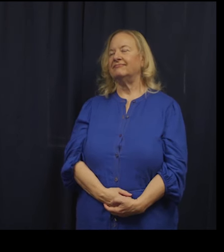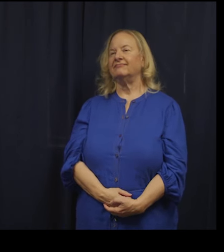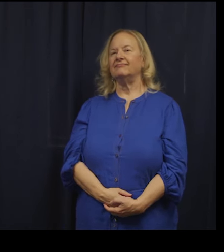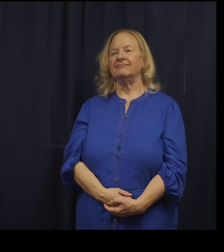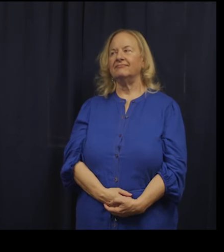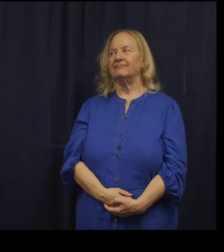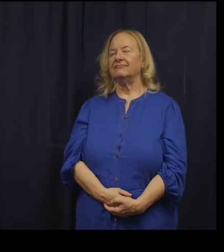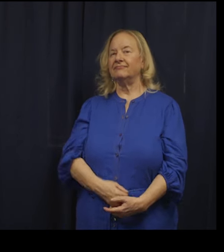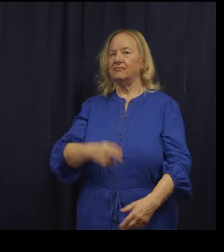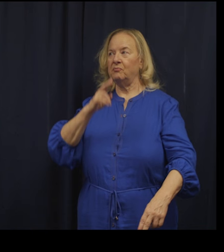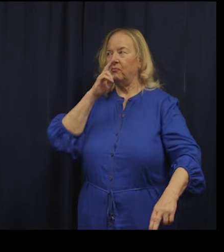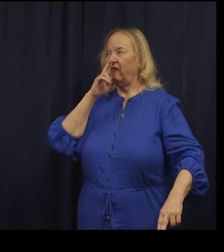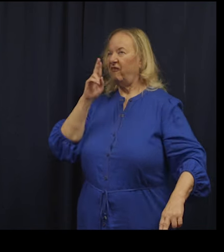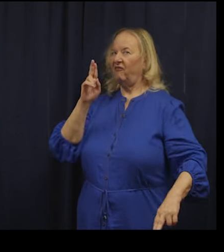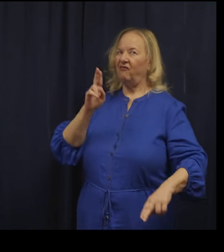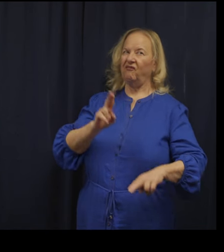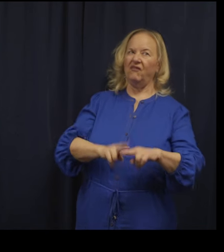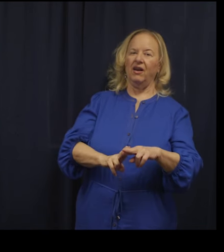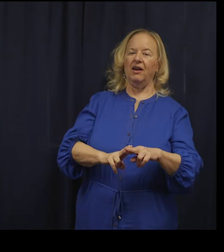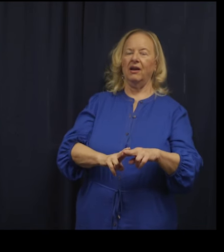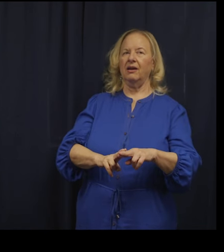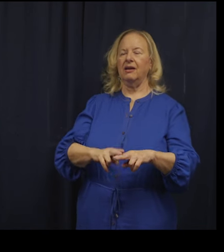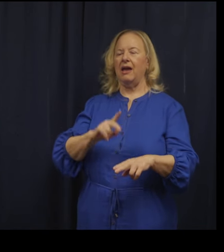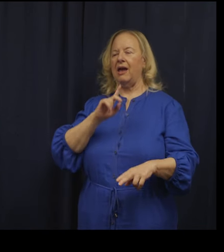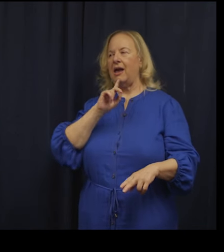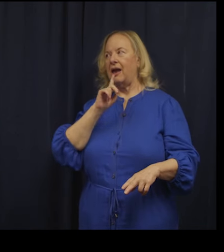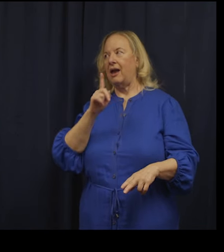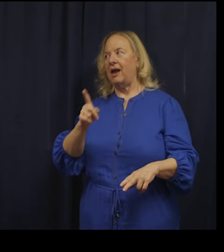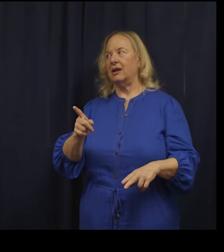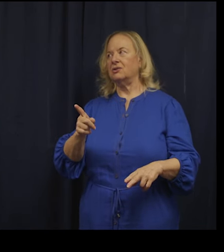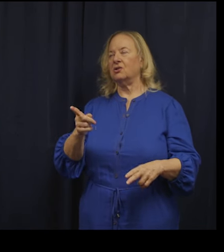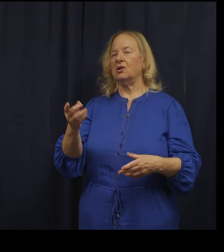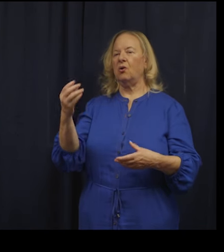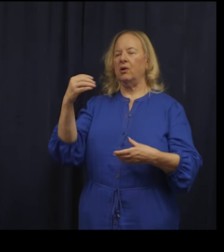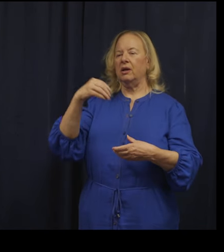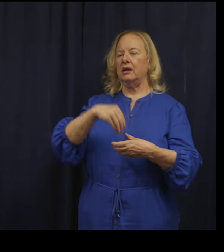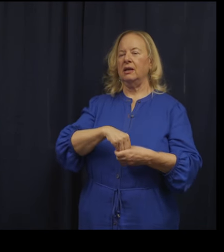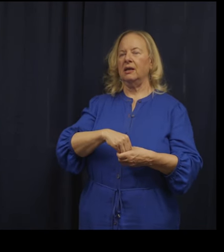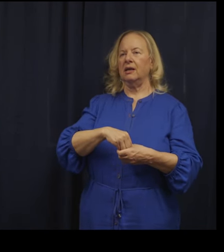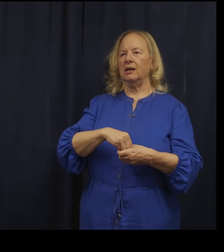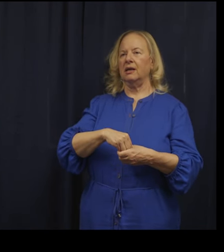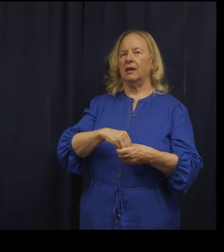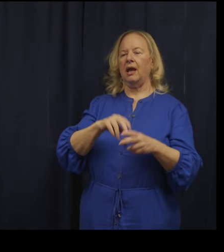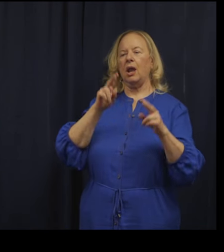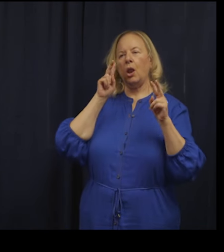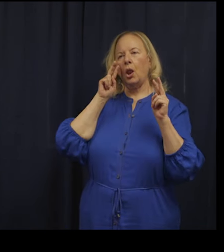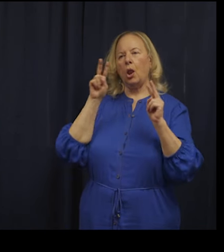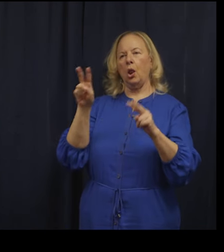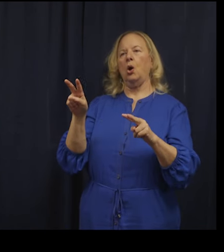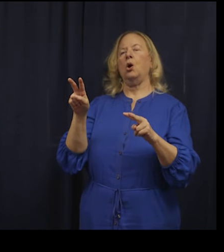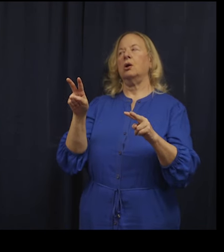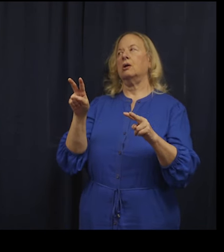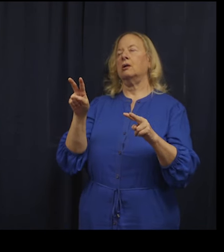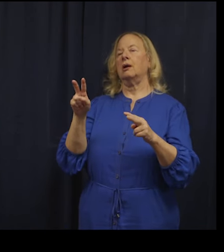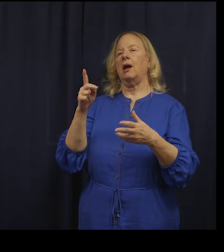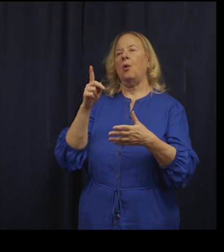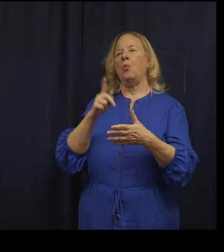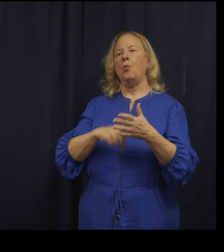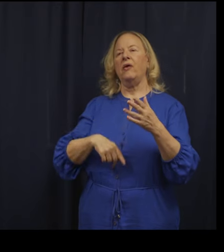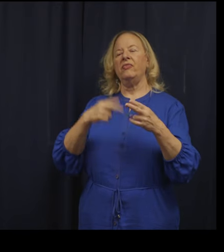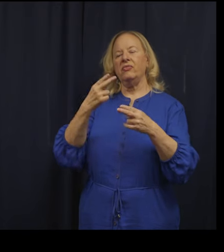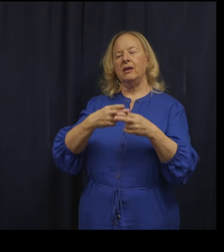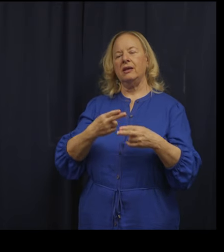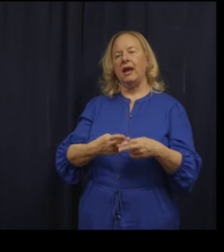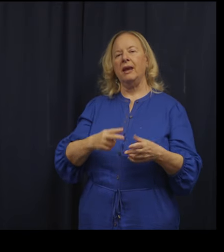But it's going to be fun that we can actually go in and look at what these